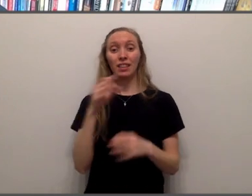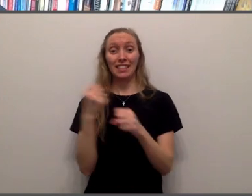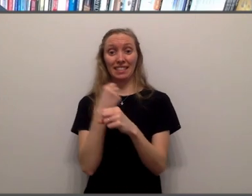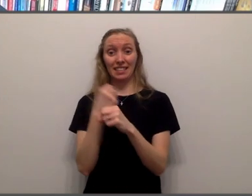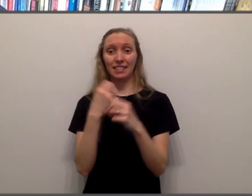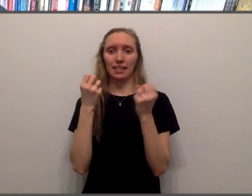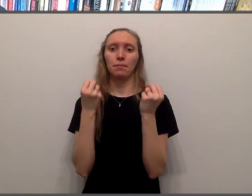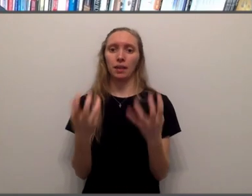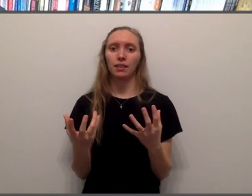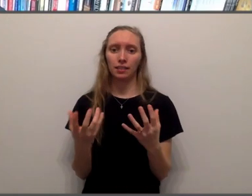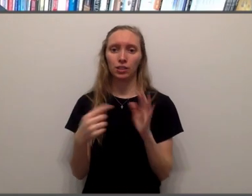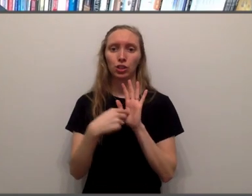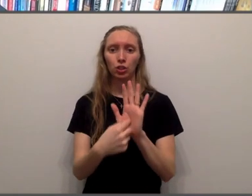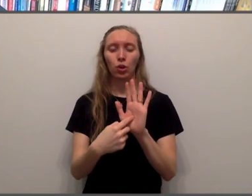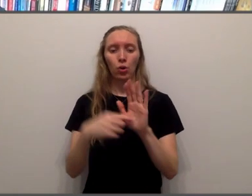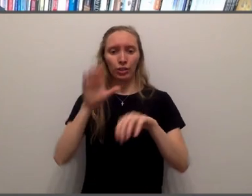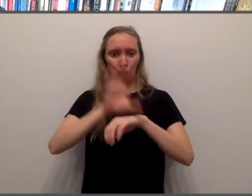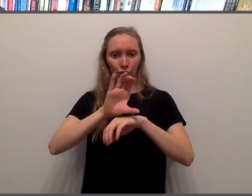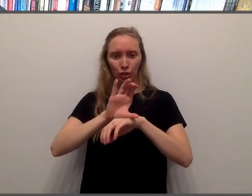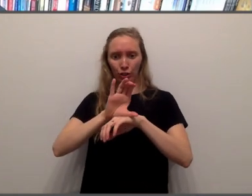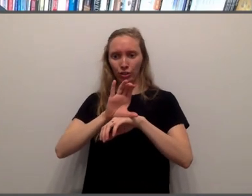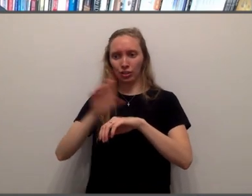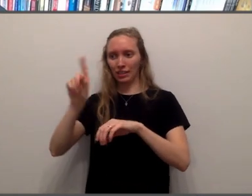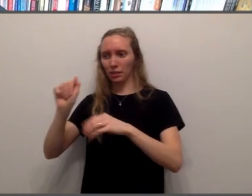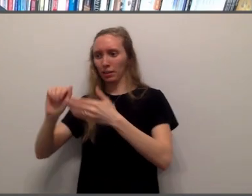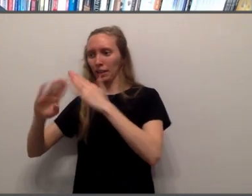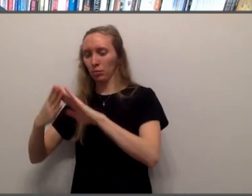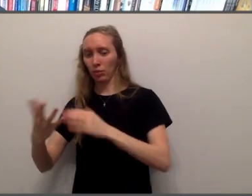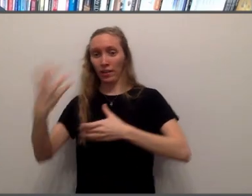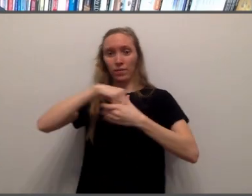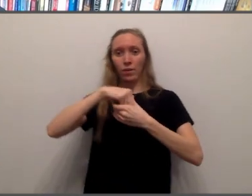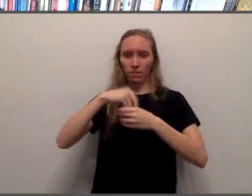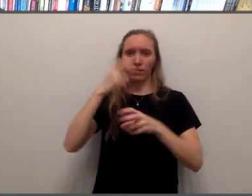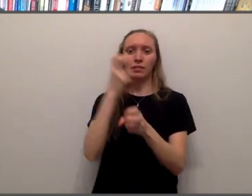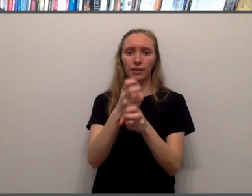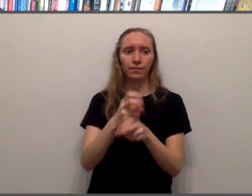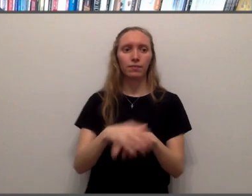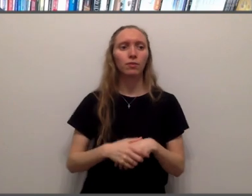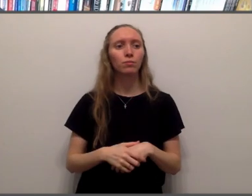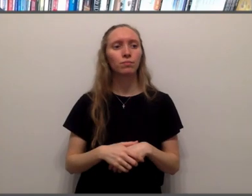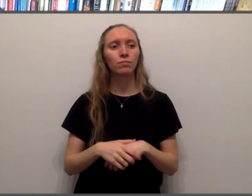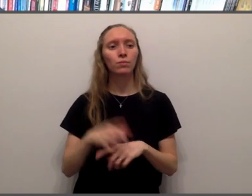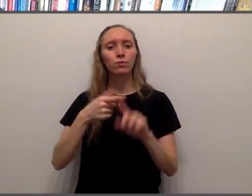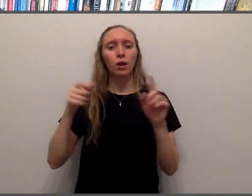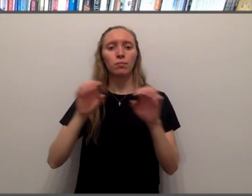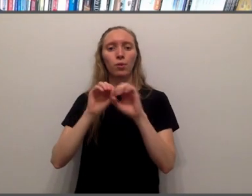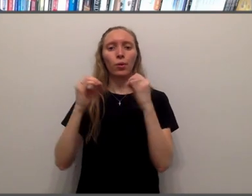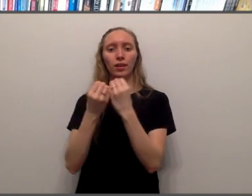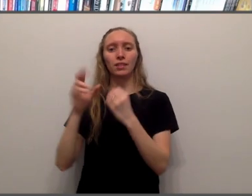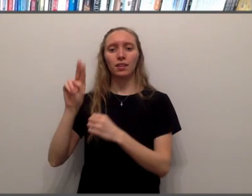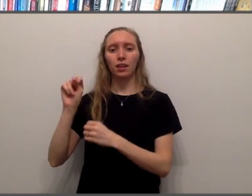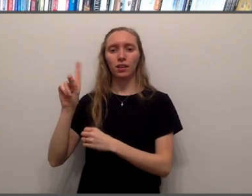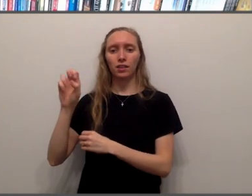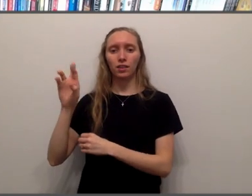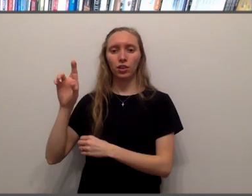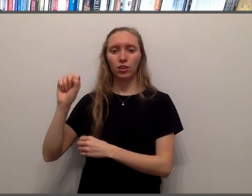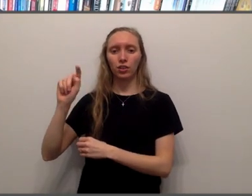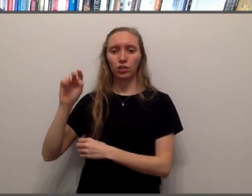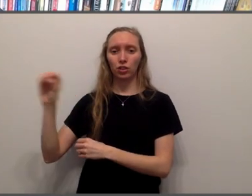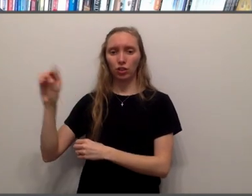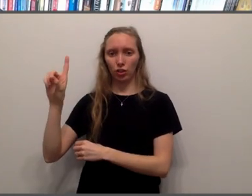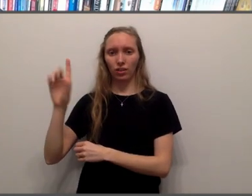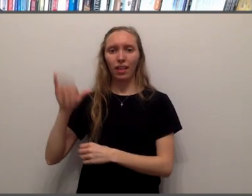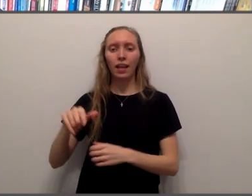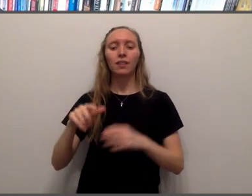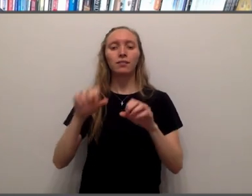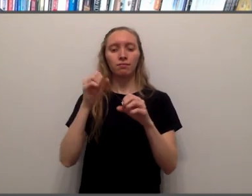been something that has been a struggle. There's some statistics that show from our friends at Understood, which is an